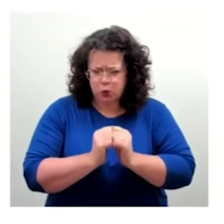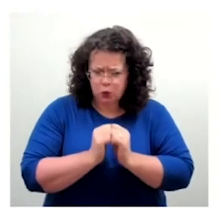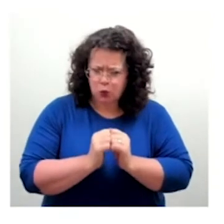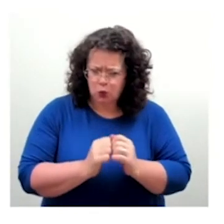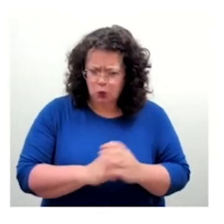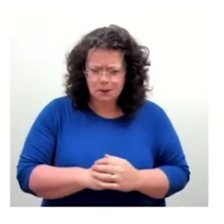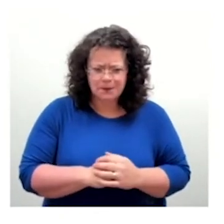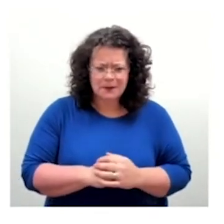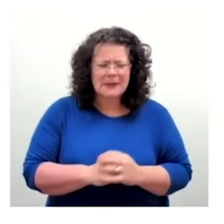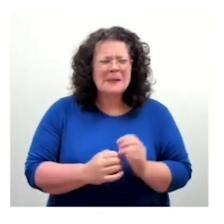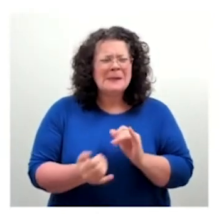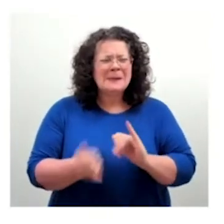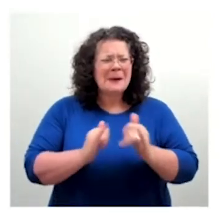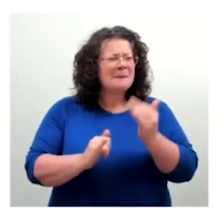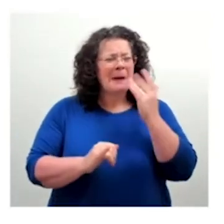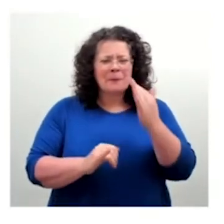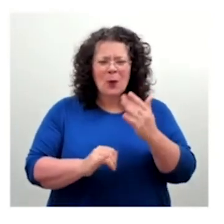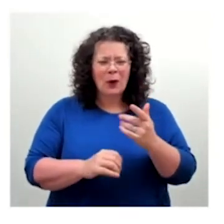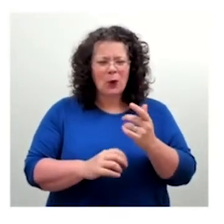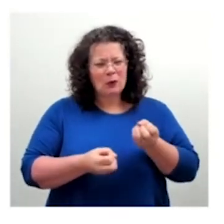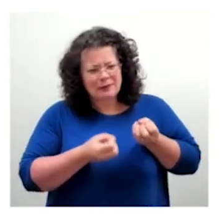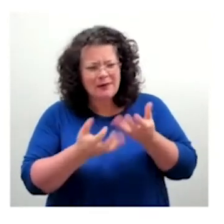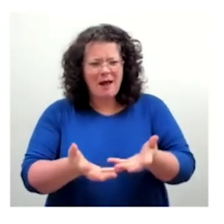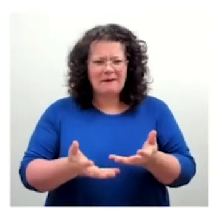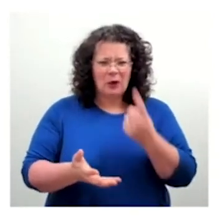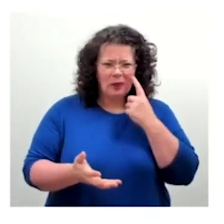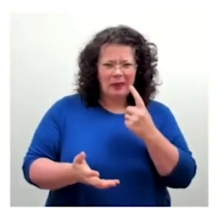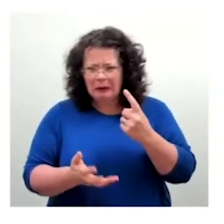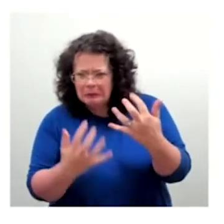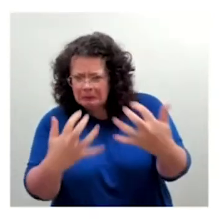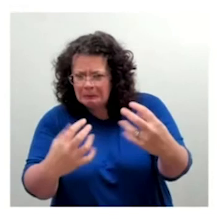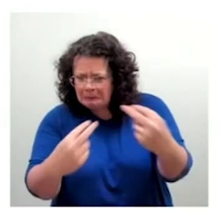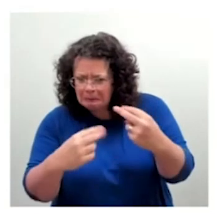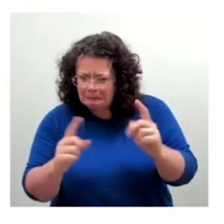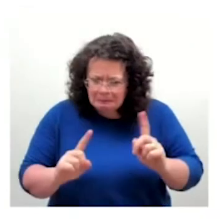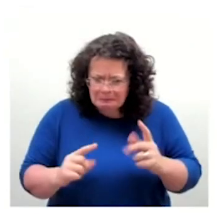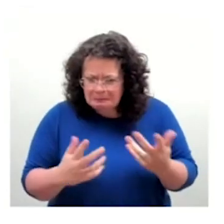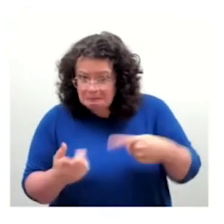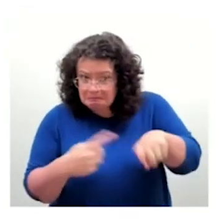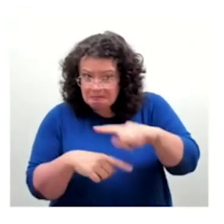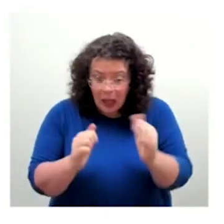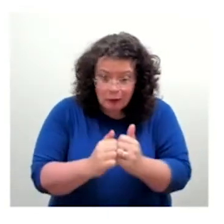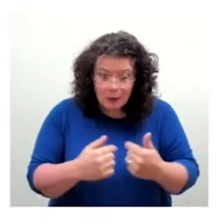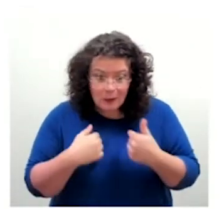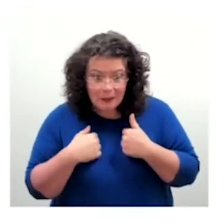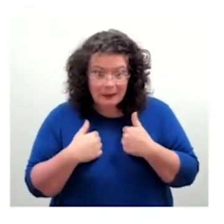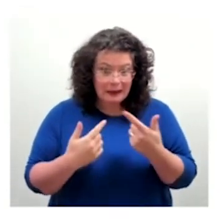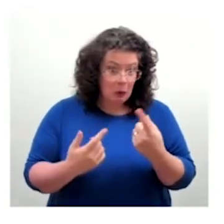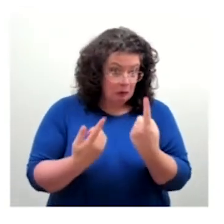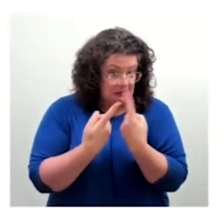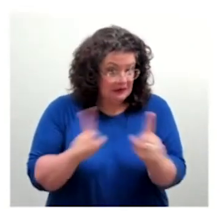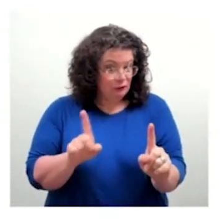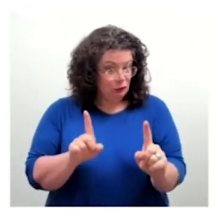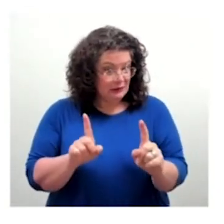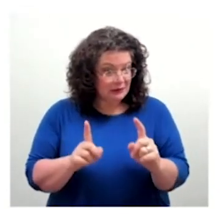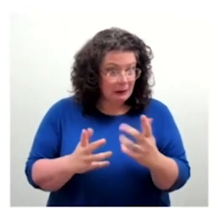that's completely different? And actually people were going, yeah, this is great, this is something I've been looking forward to. Have you thought about this particular session that we could